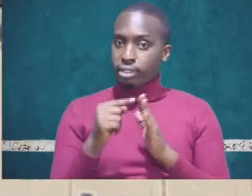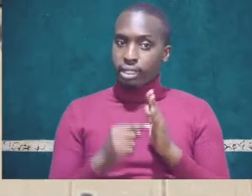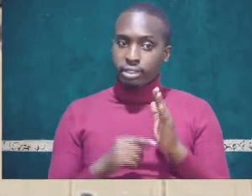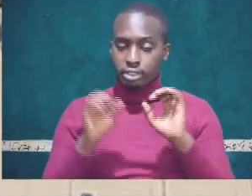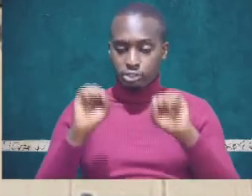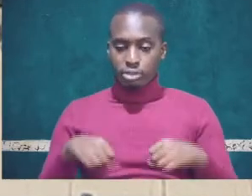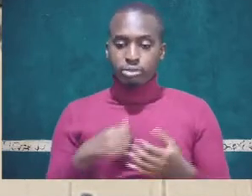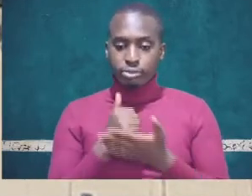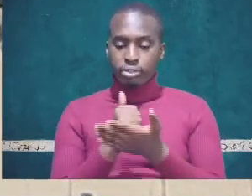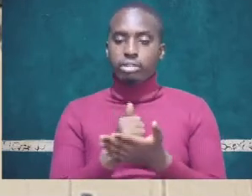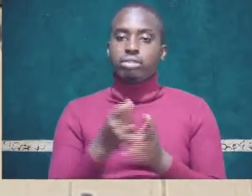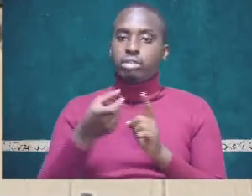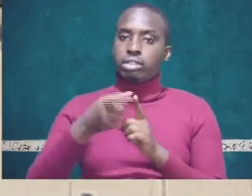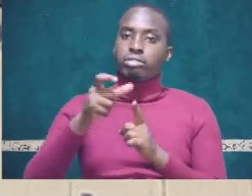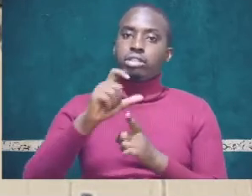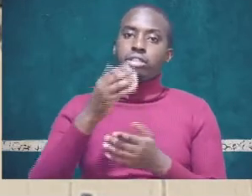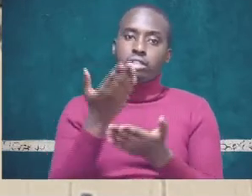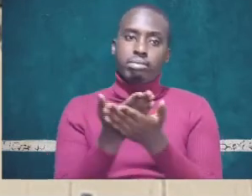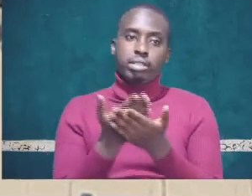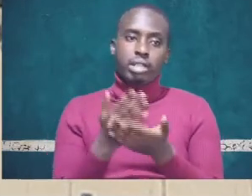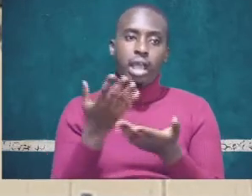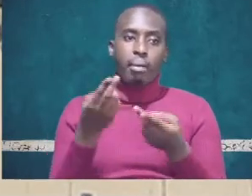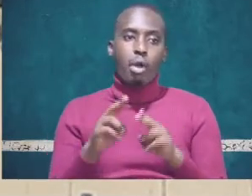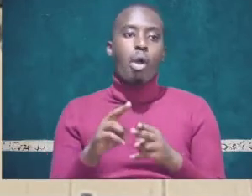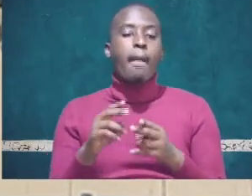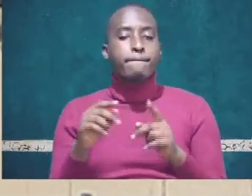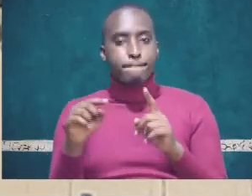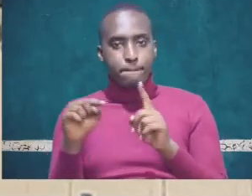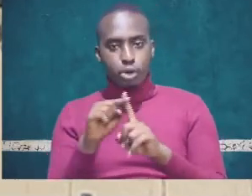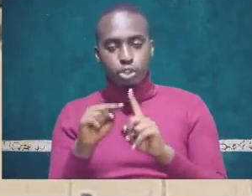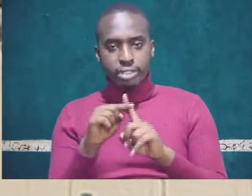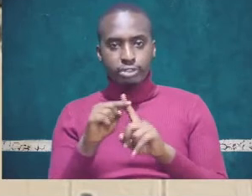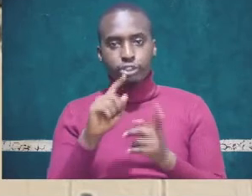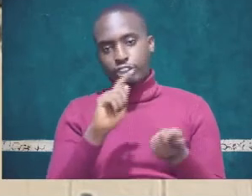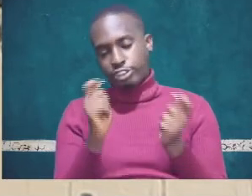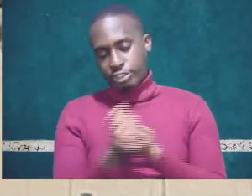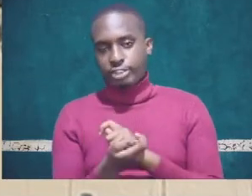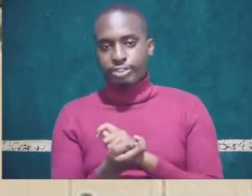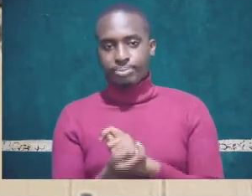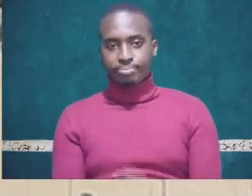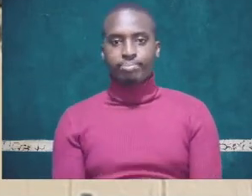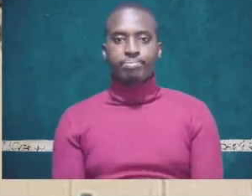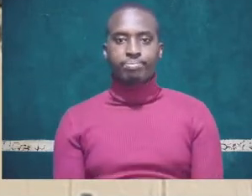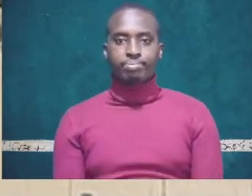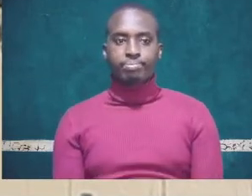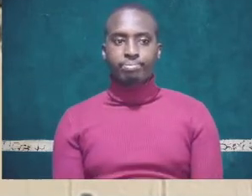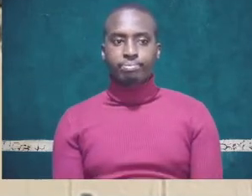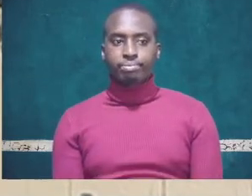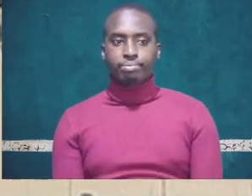will lead to an increase in demand, therefore a positive change. A positive change.